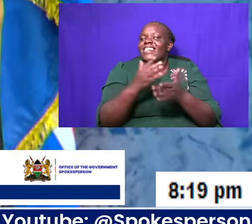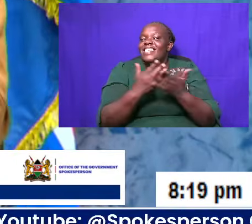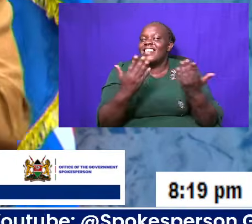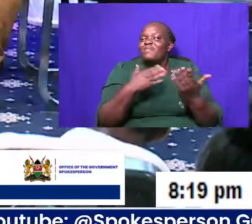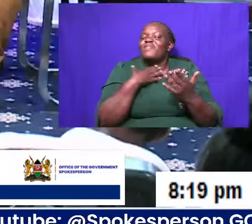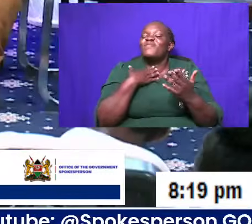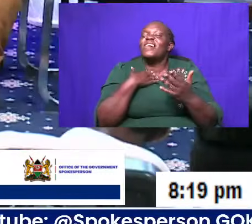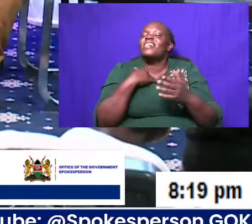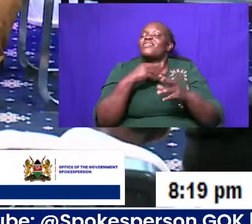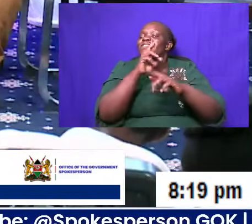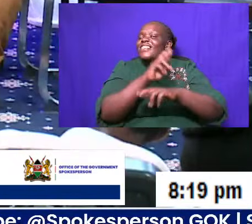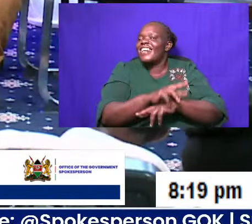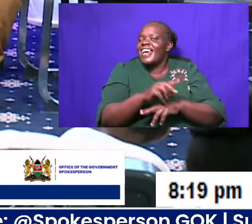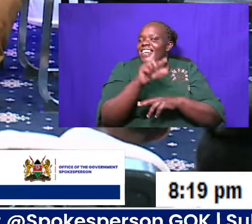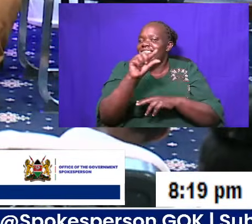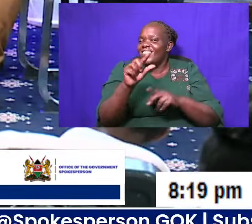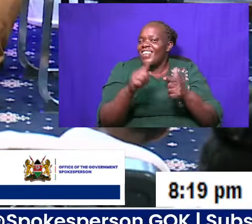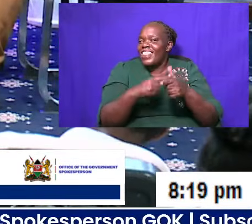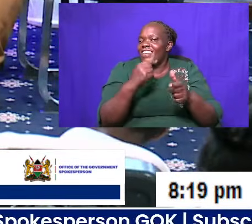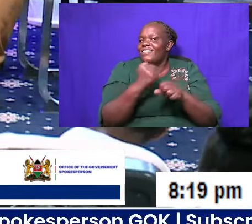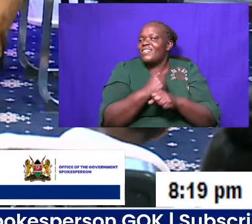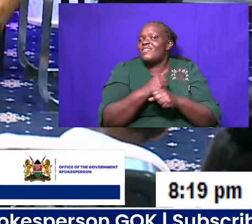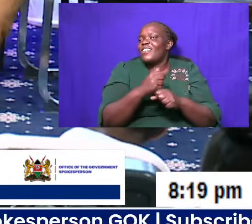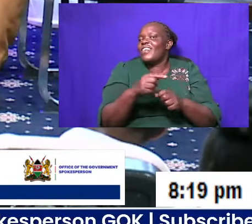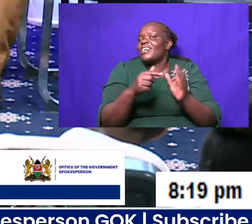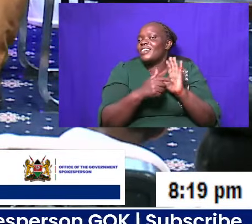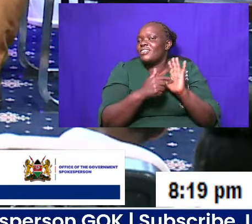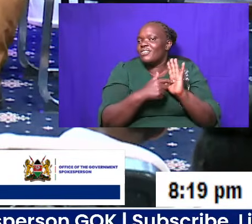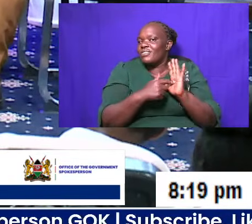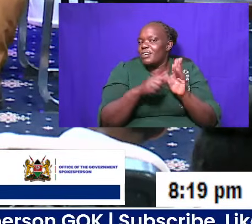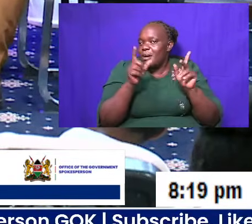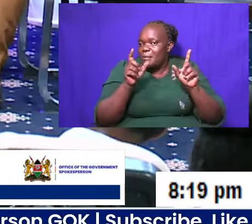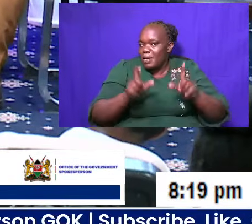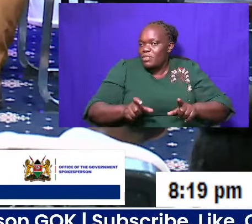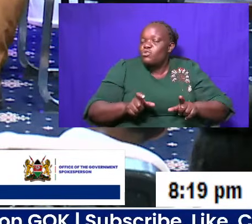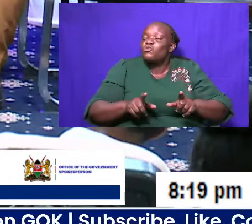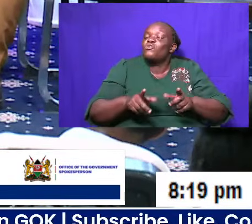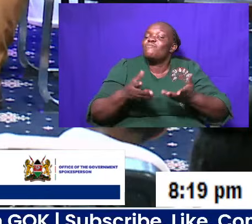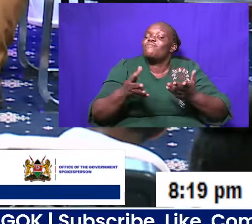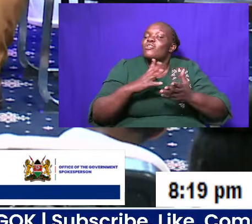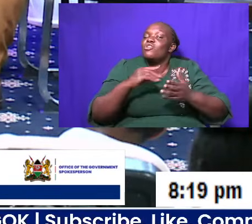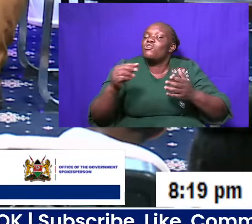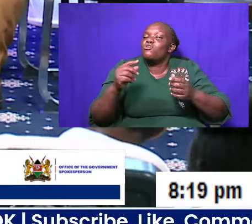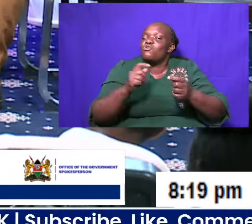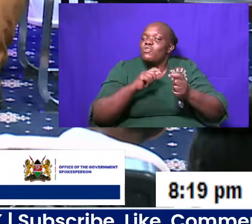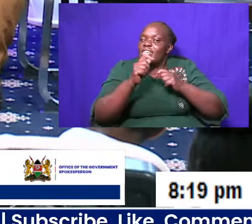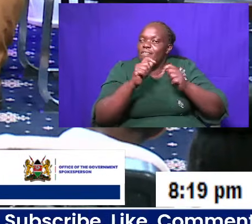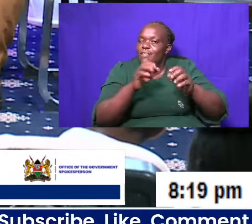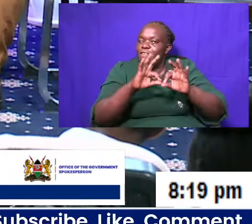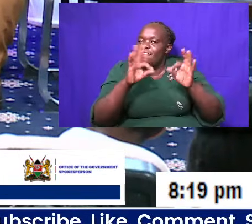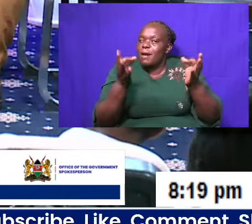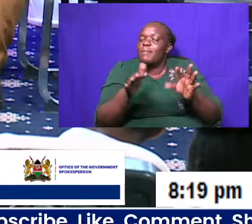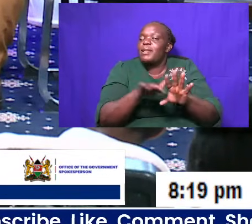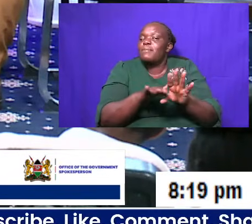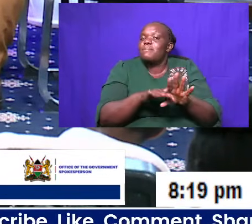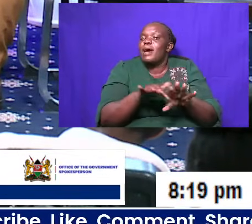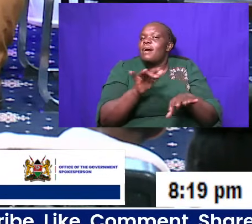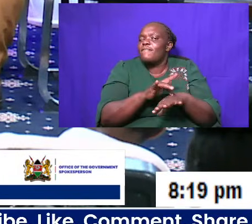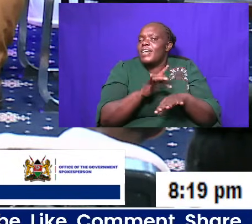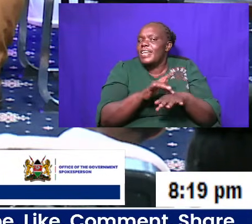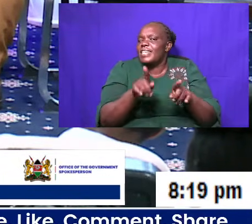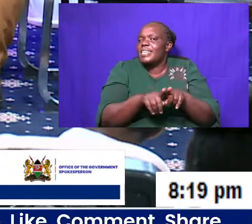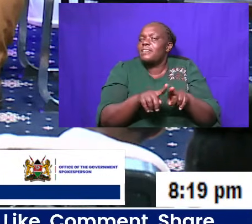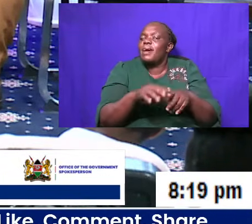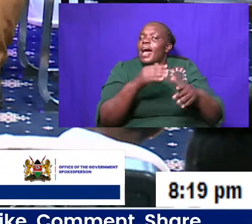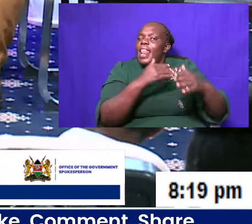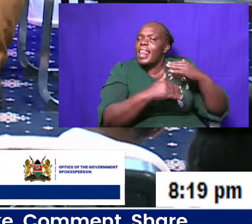relax kidogo hapa. That's how we do the show. So was there a personal story that made you to go to HIV? Was there a family member who was affected, a close friend, a relative,